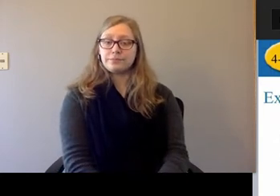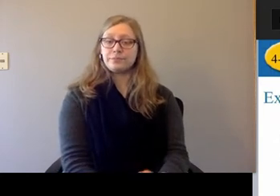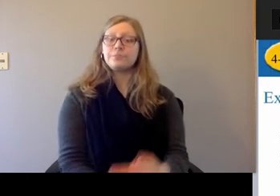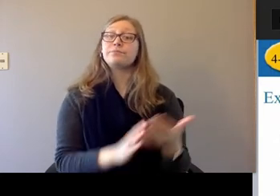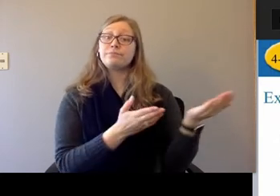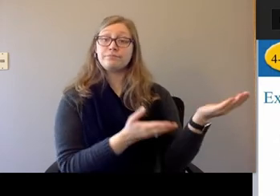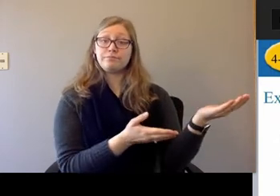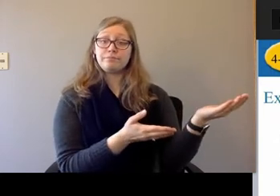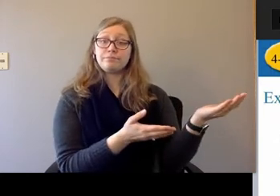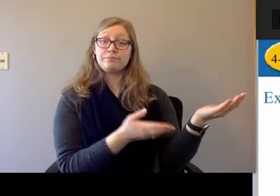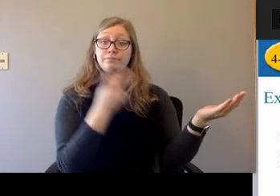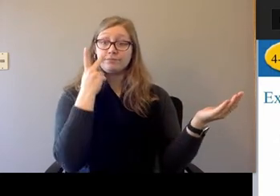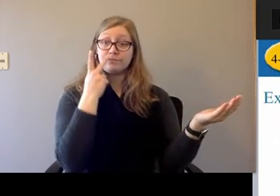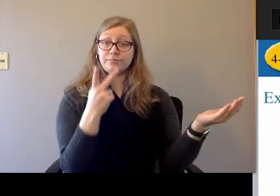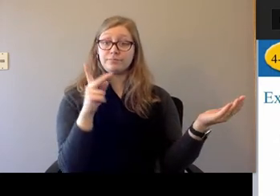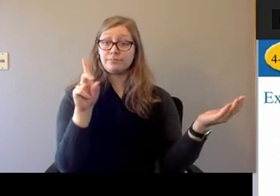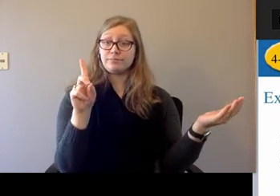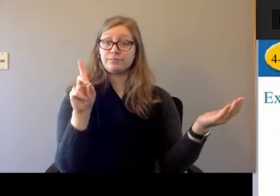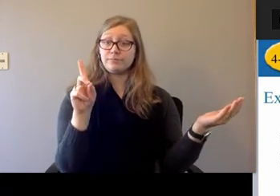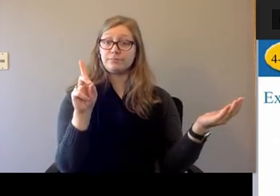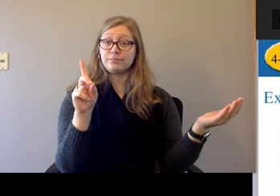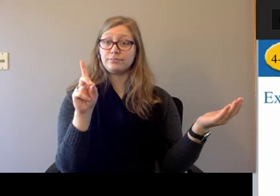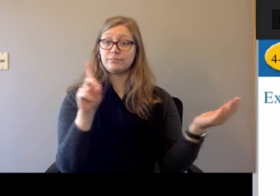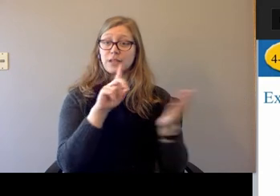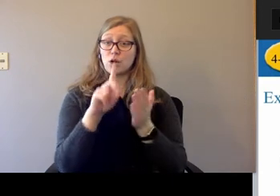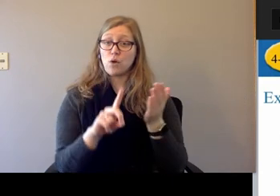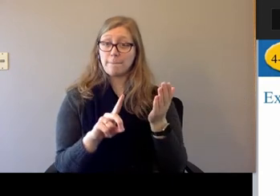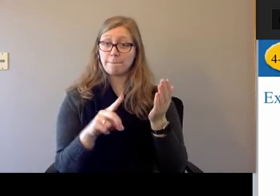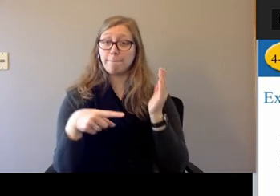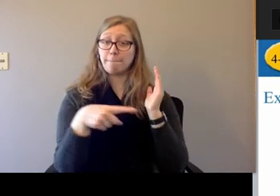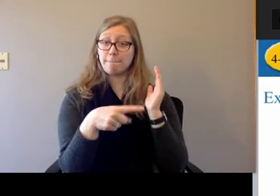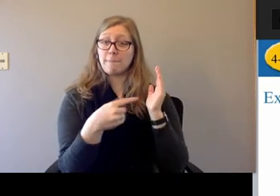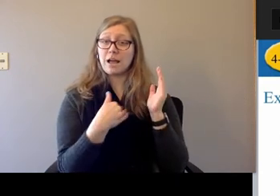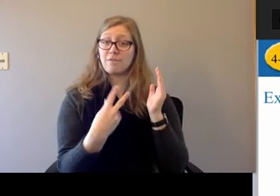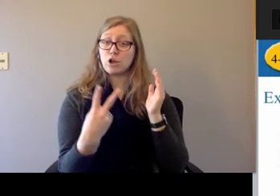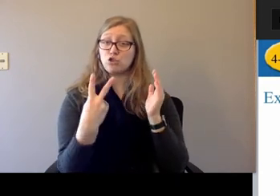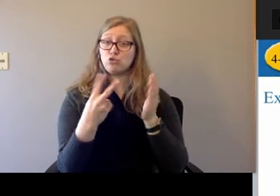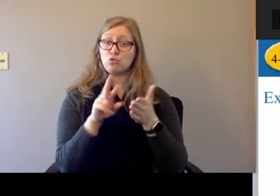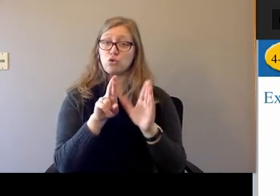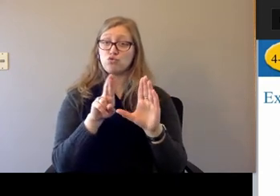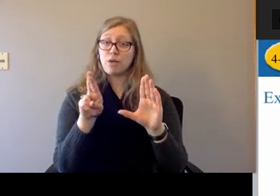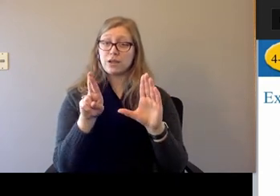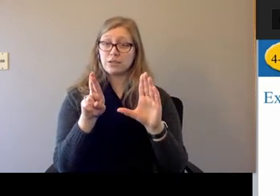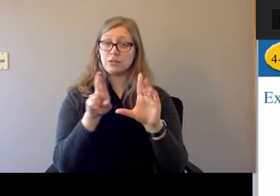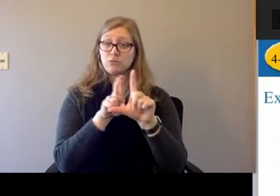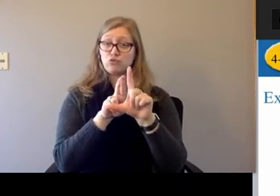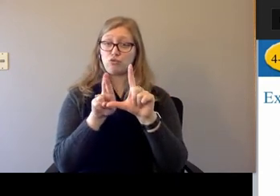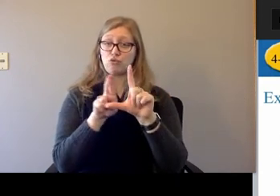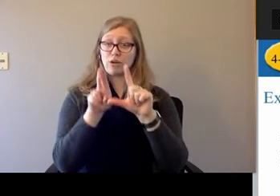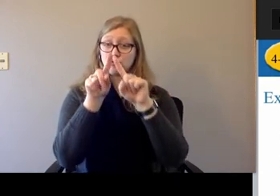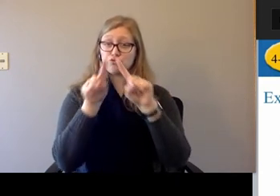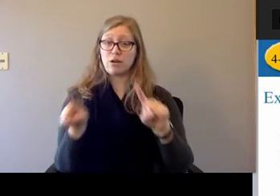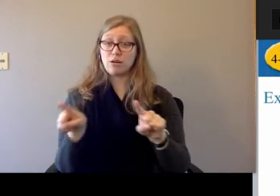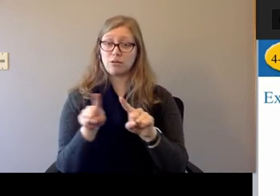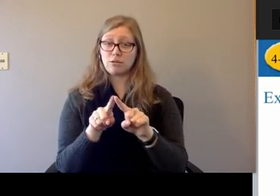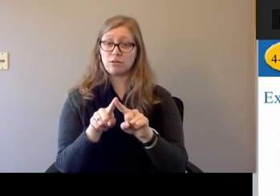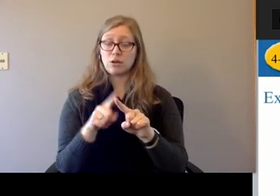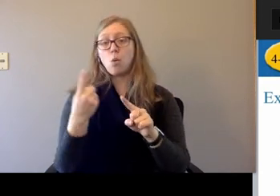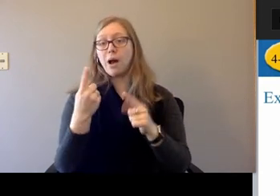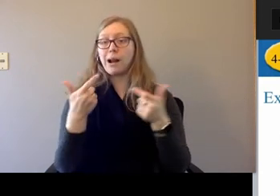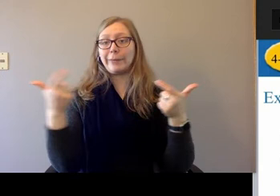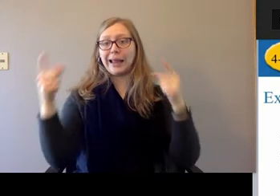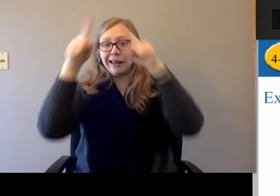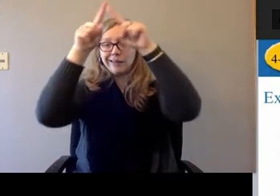diagram with, we can see has two right triangles in it. There's this one big triangle that's split